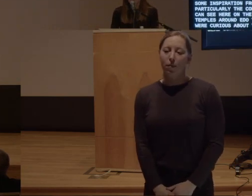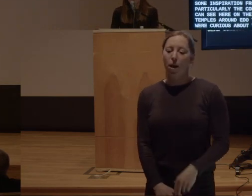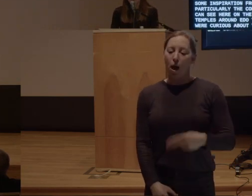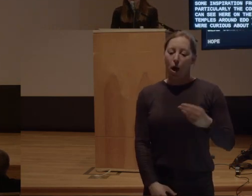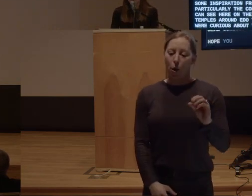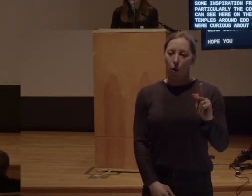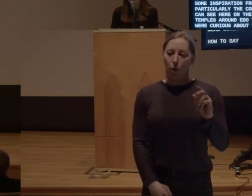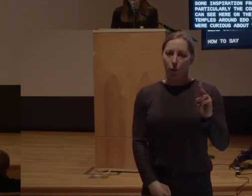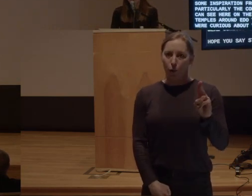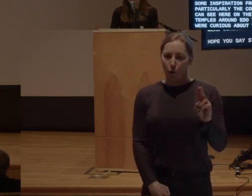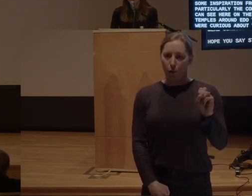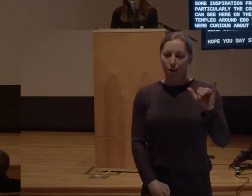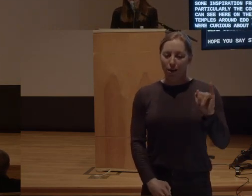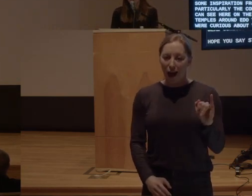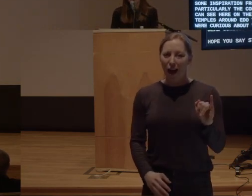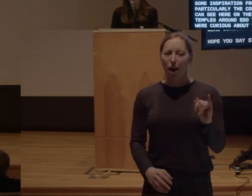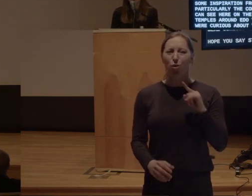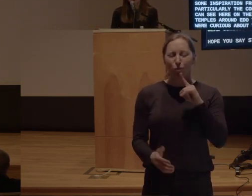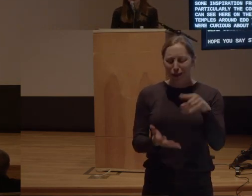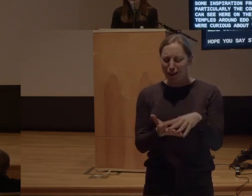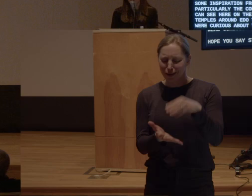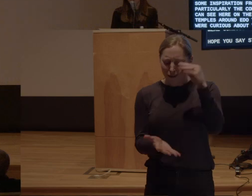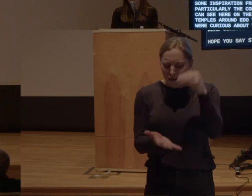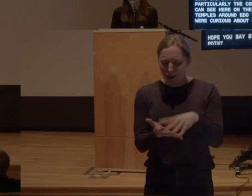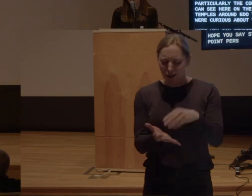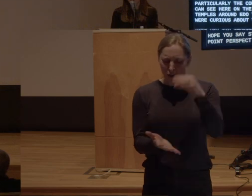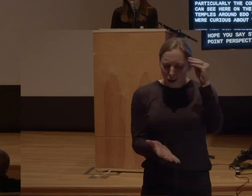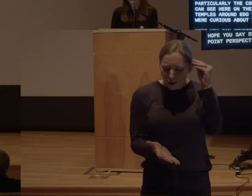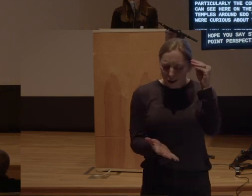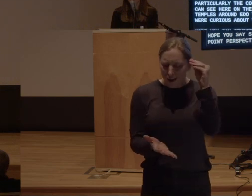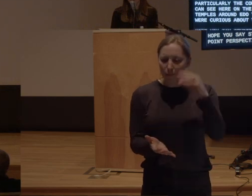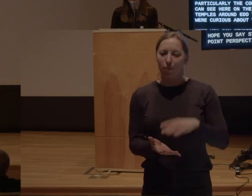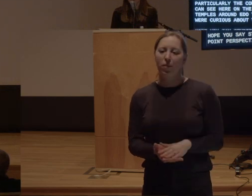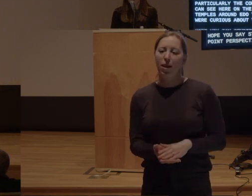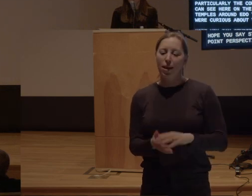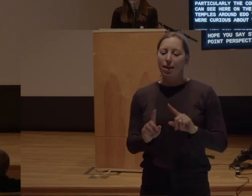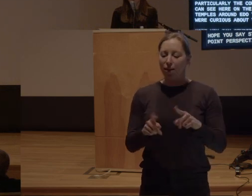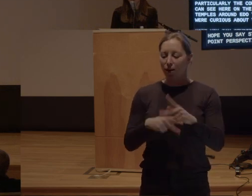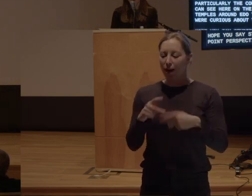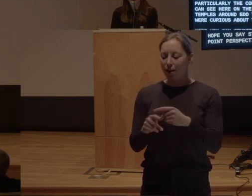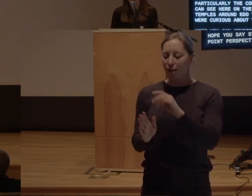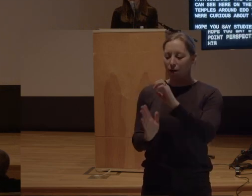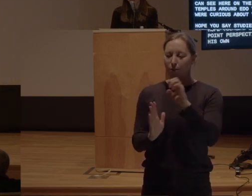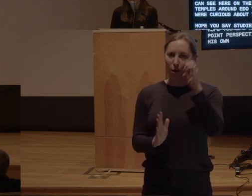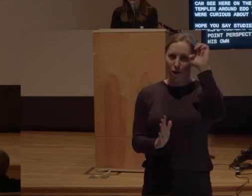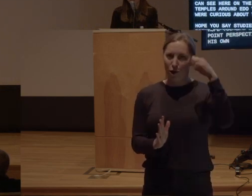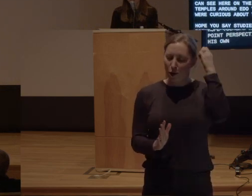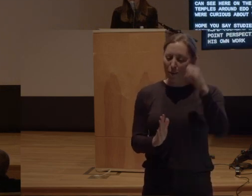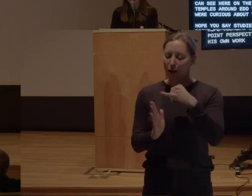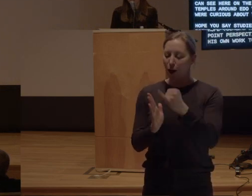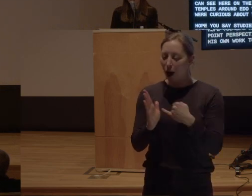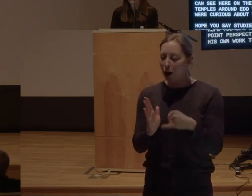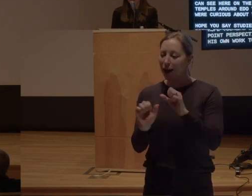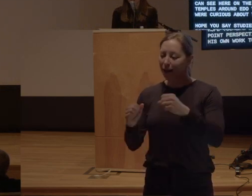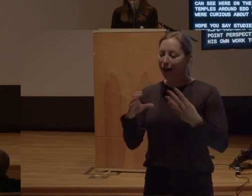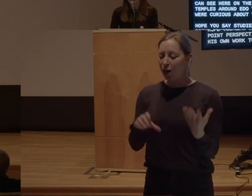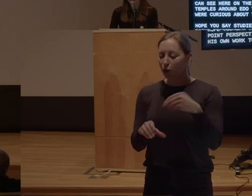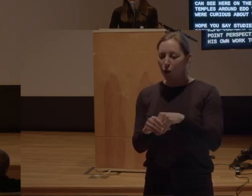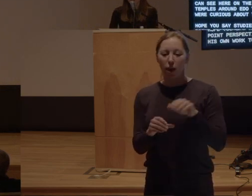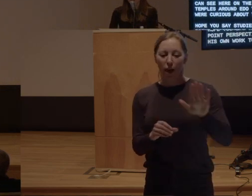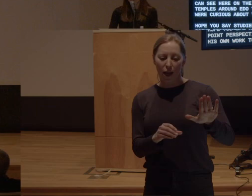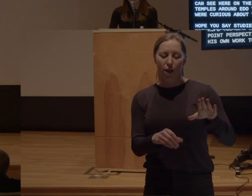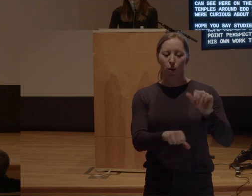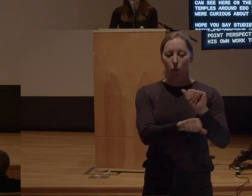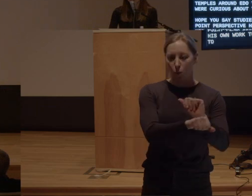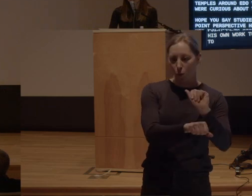Hokusai studied the possibilities of one-point perspective he observed in European art in his own work to bring a greater sense of realism